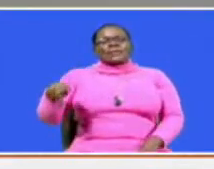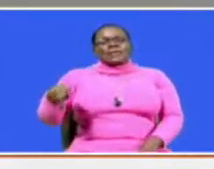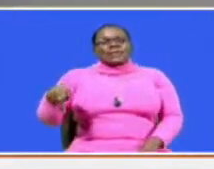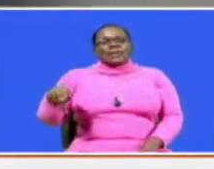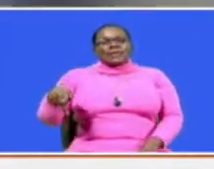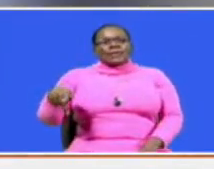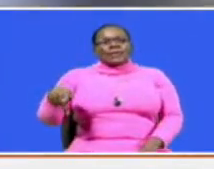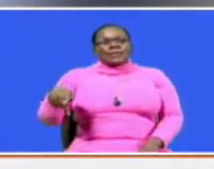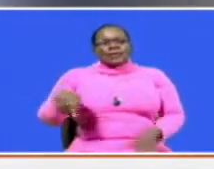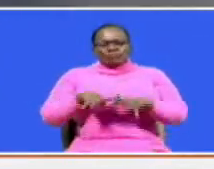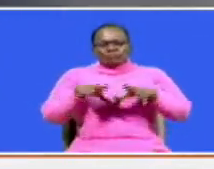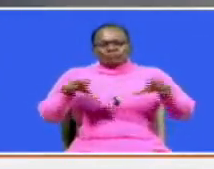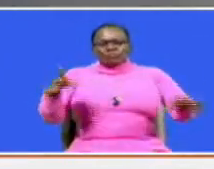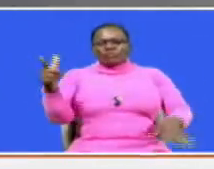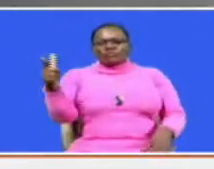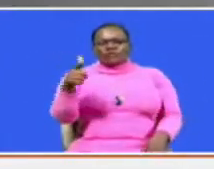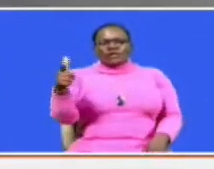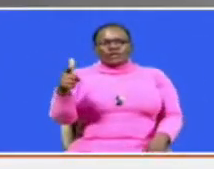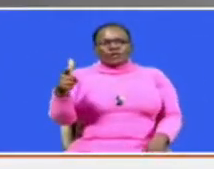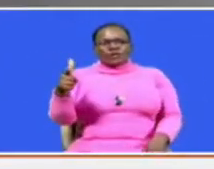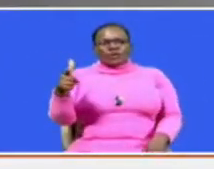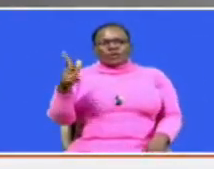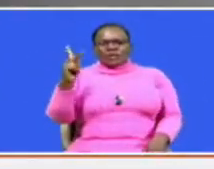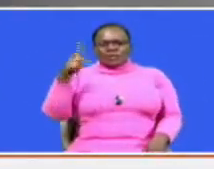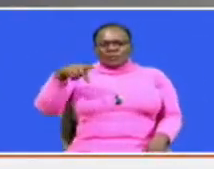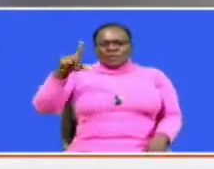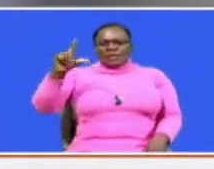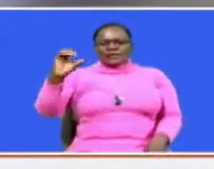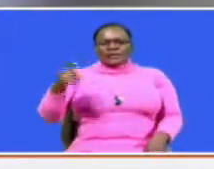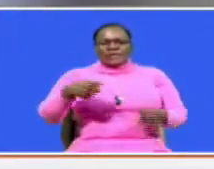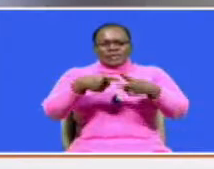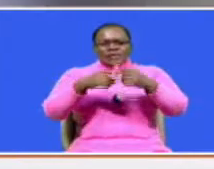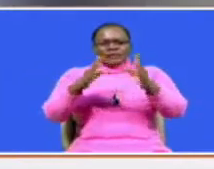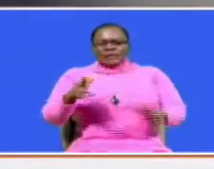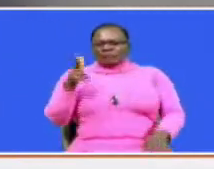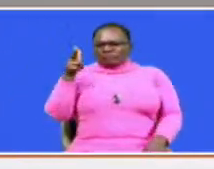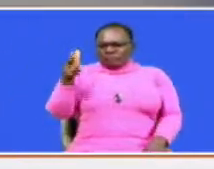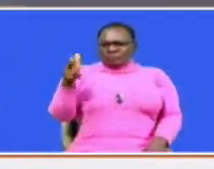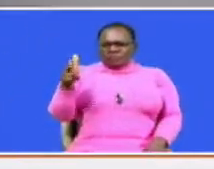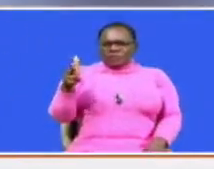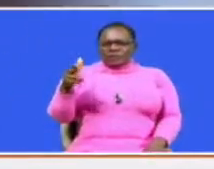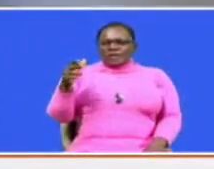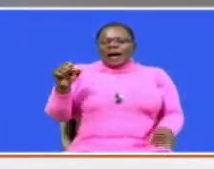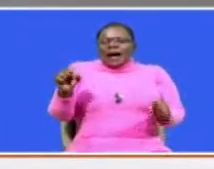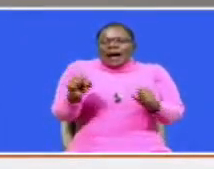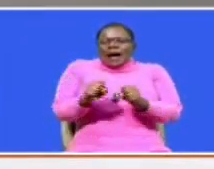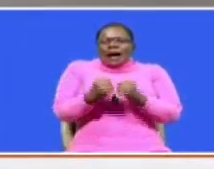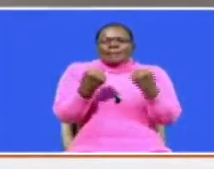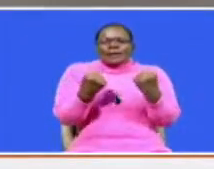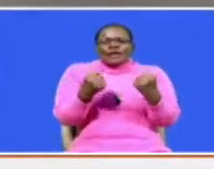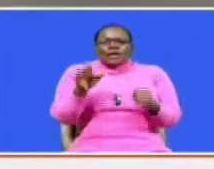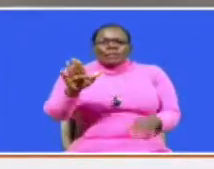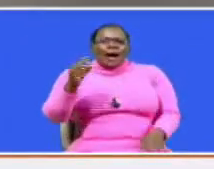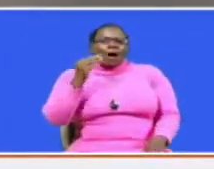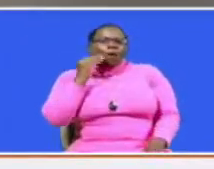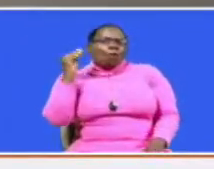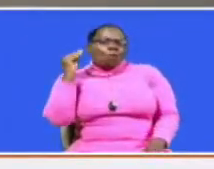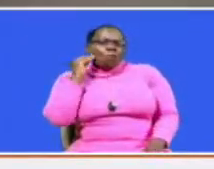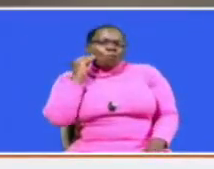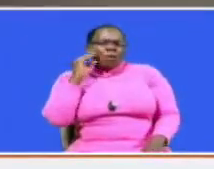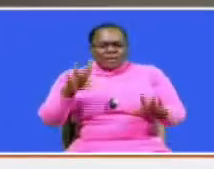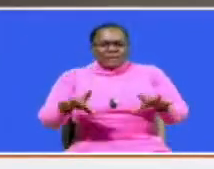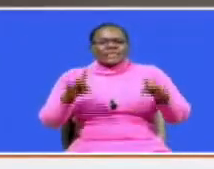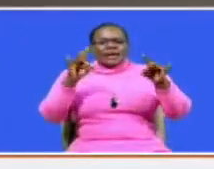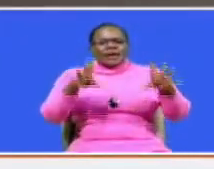In the viral video, Mbai is seen assaulting KPLC engineer and threatening to shoot him. The incident took place at his Acacia home